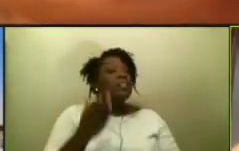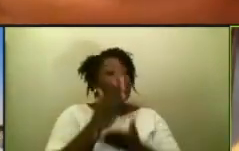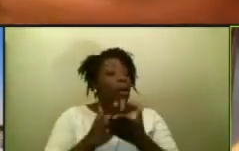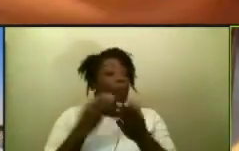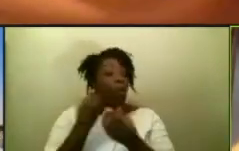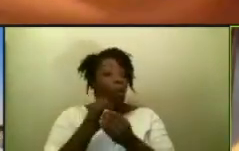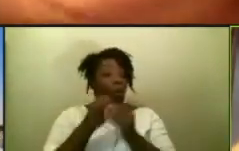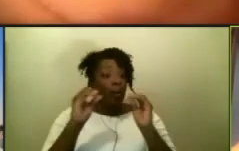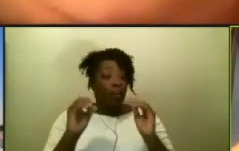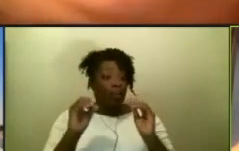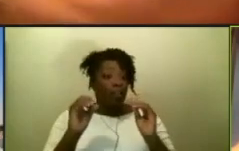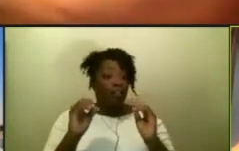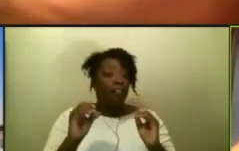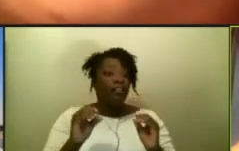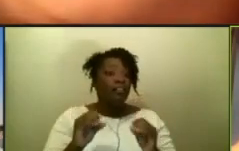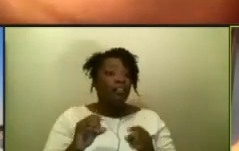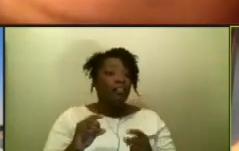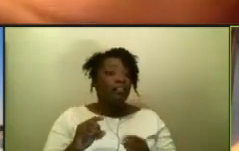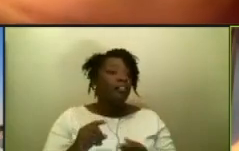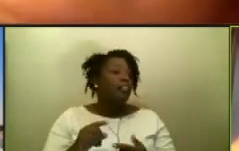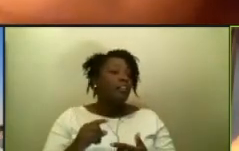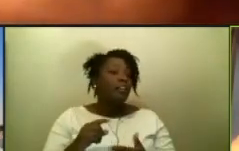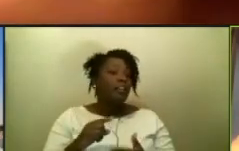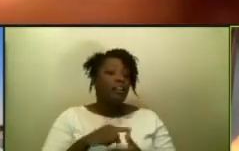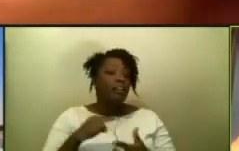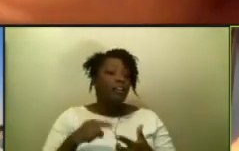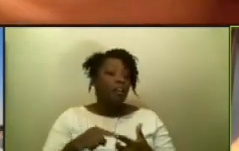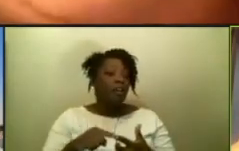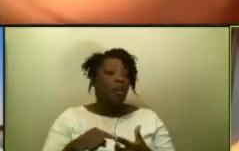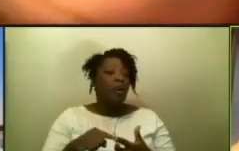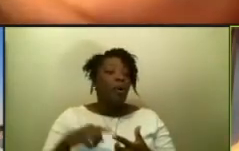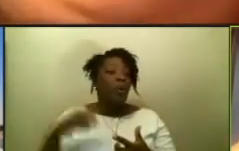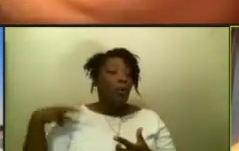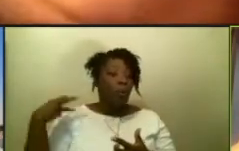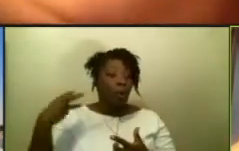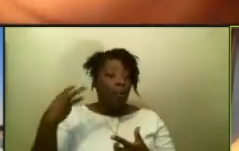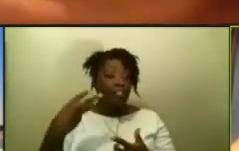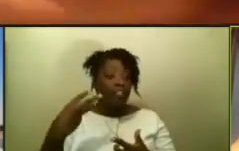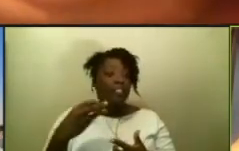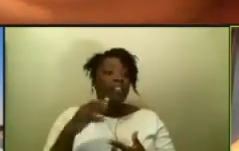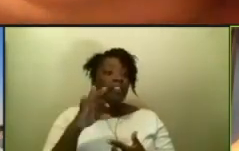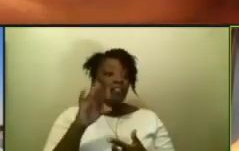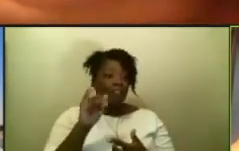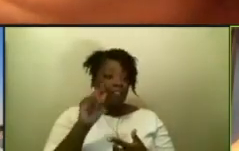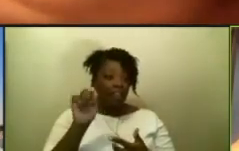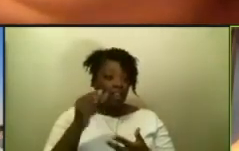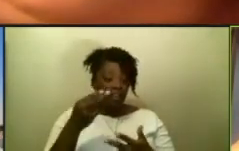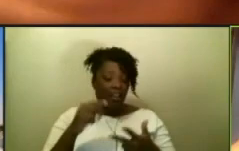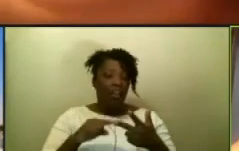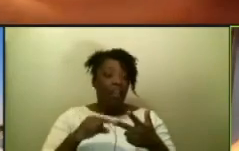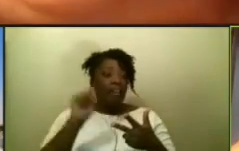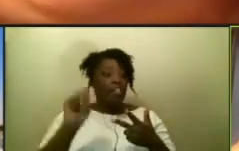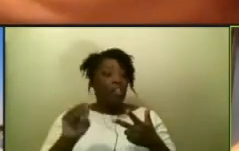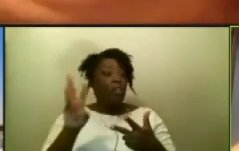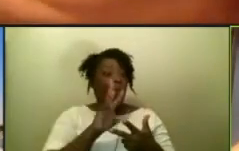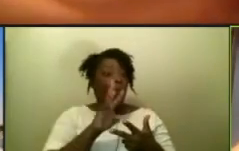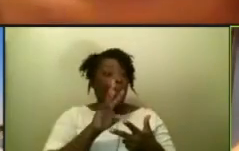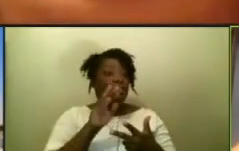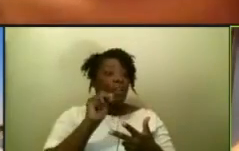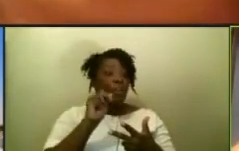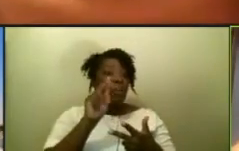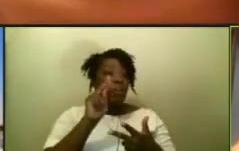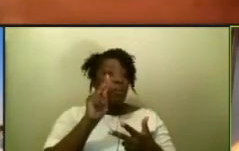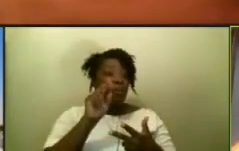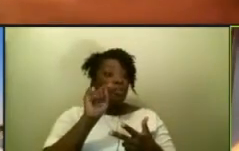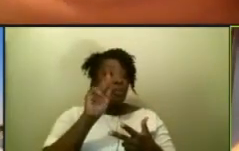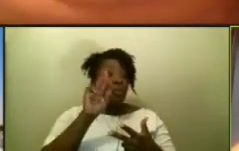organizations include ABISA, the Washington Interfaith Coalition for Immigrant Rights, and Southwest Detroit Mutual Aid Fund. So